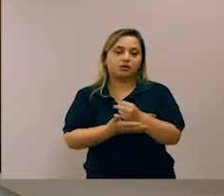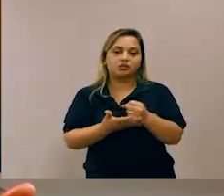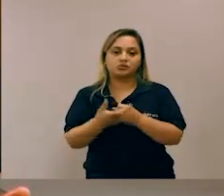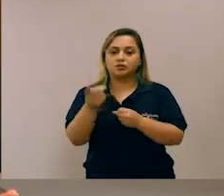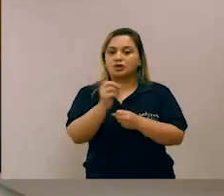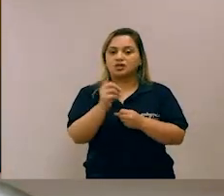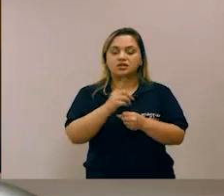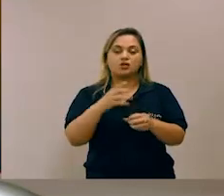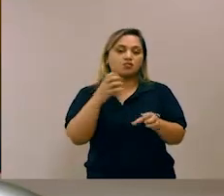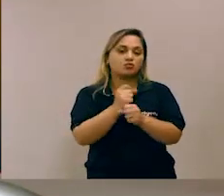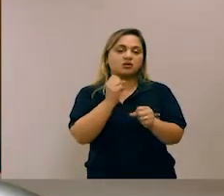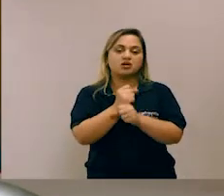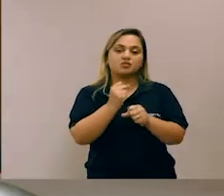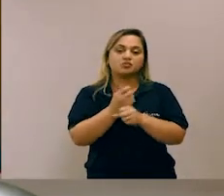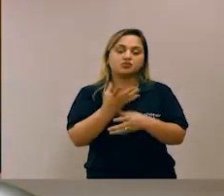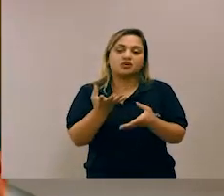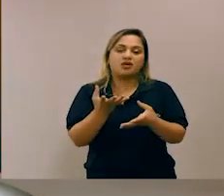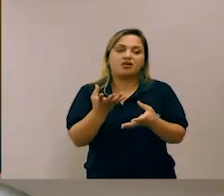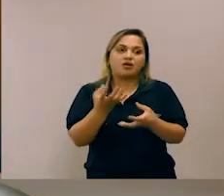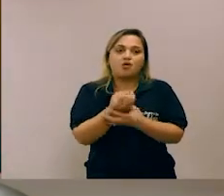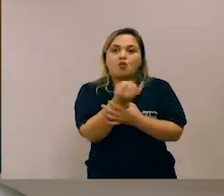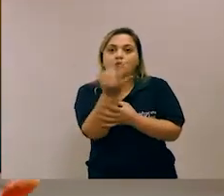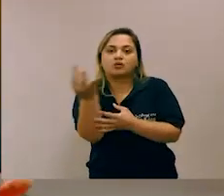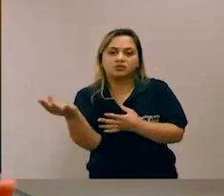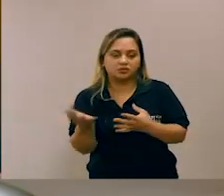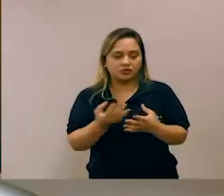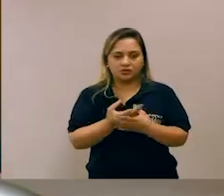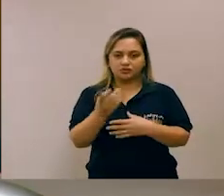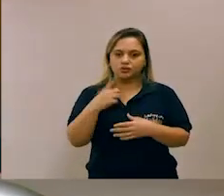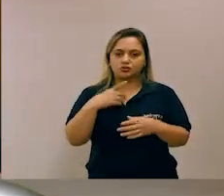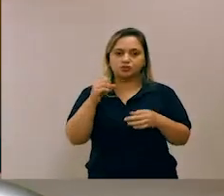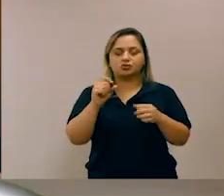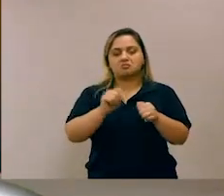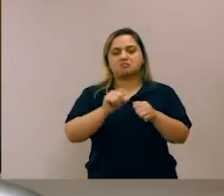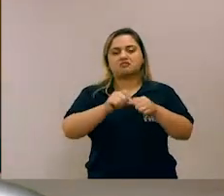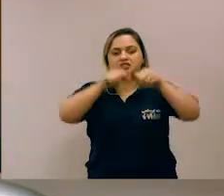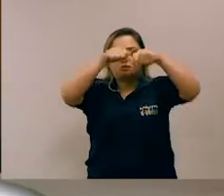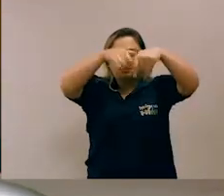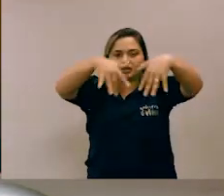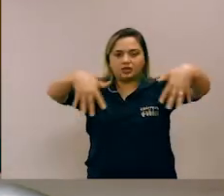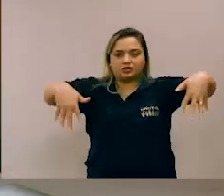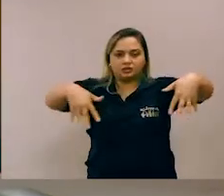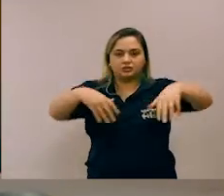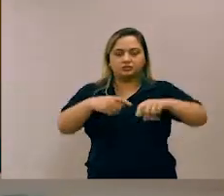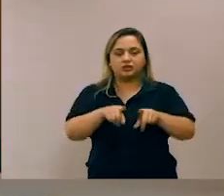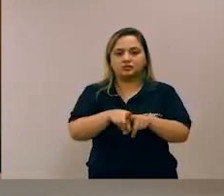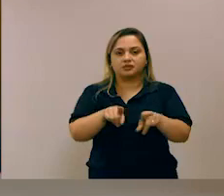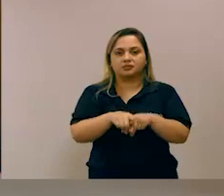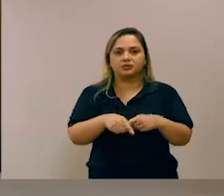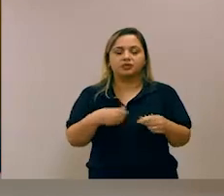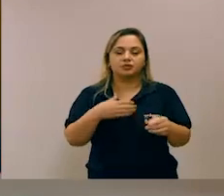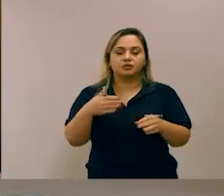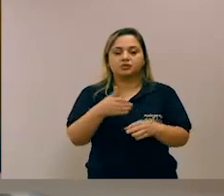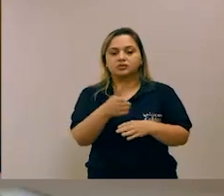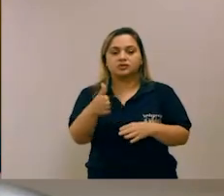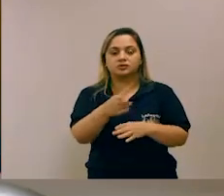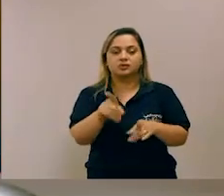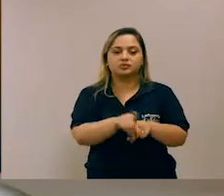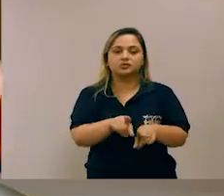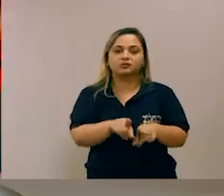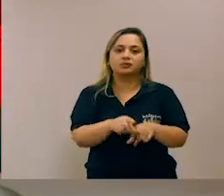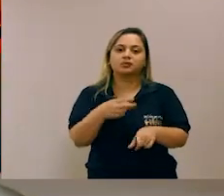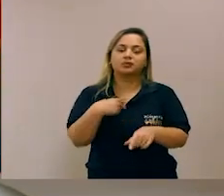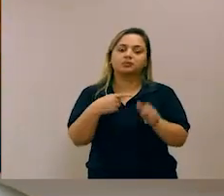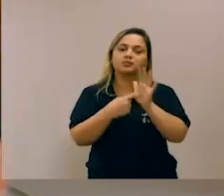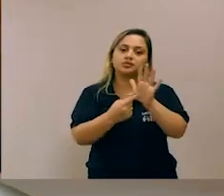it in a specific way. We didn't put it in numbers, but in the analysis of the map segment